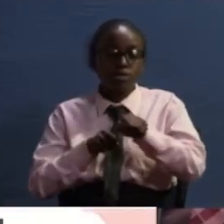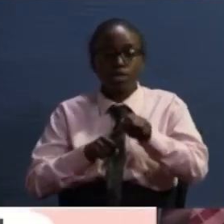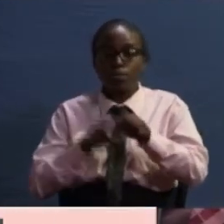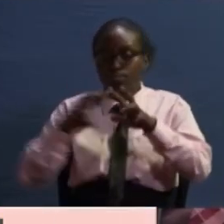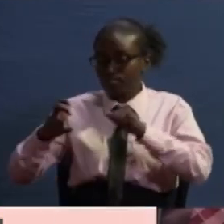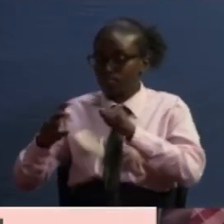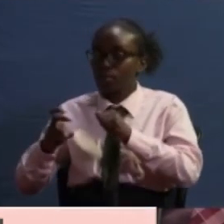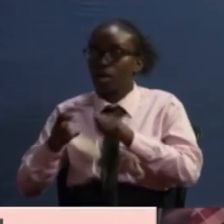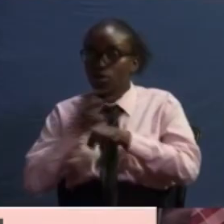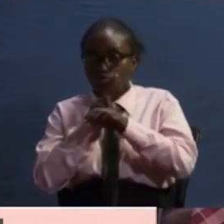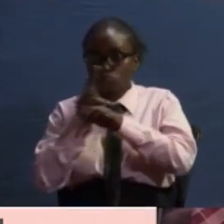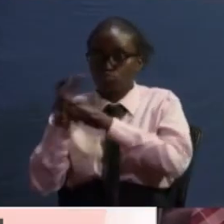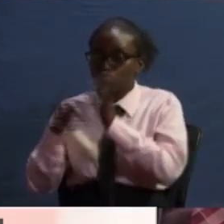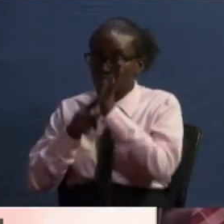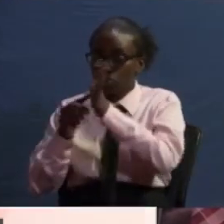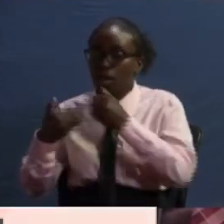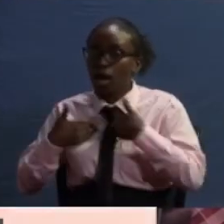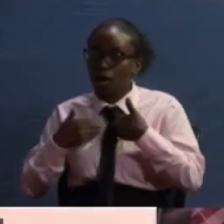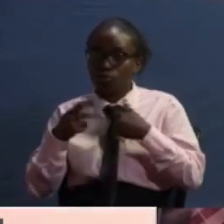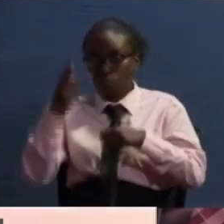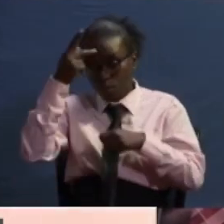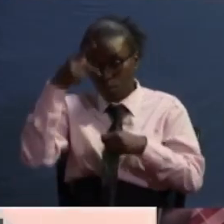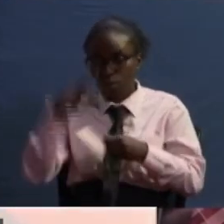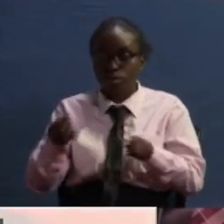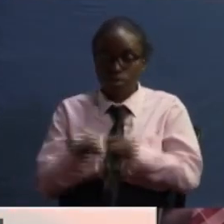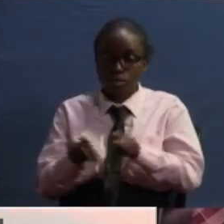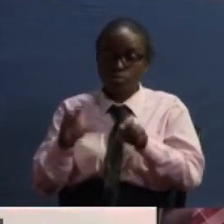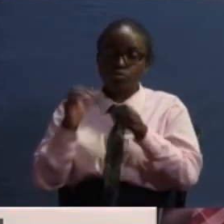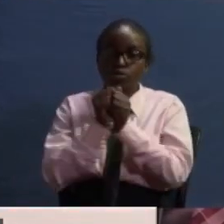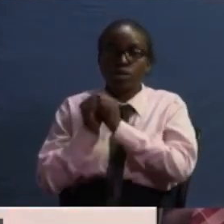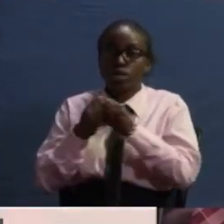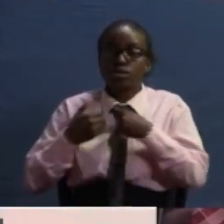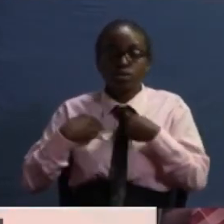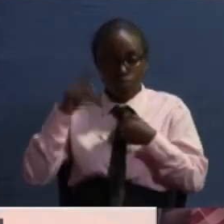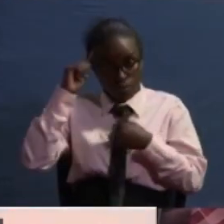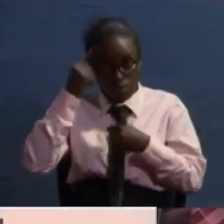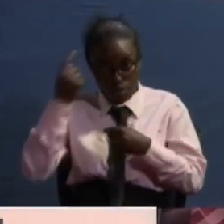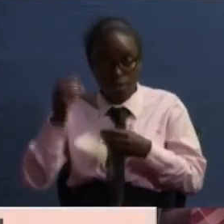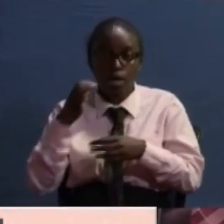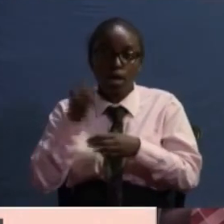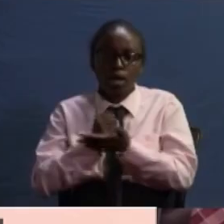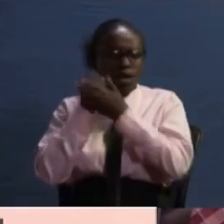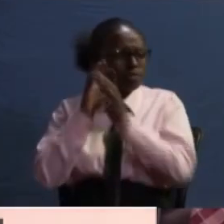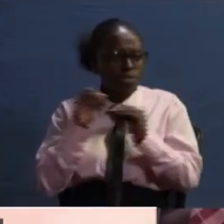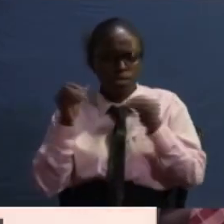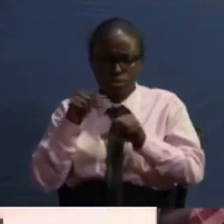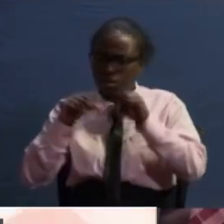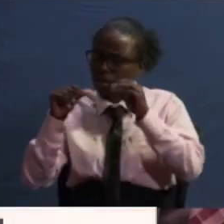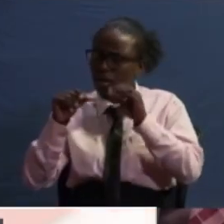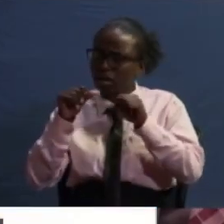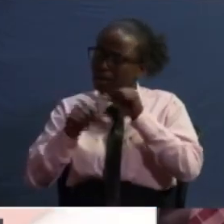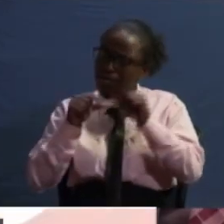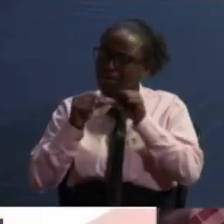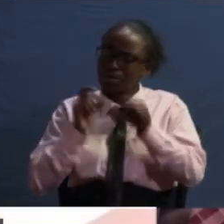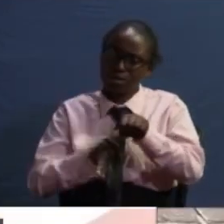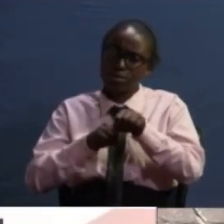research and evidence and policy engagement, who else would you think about? And especially when they have also demonstrated that through winning it